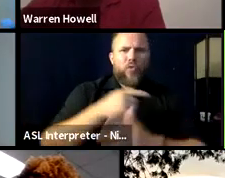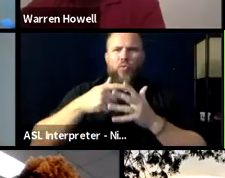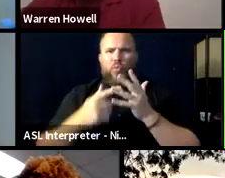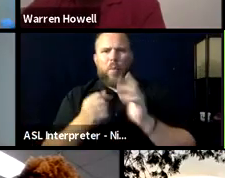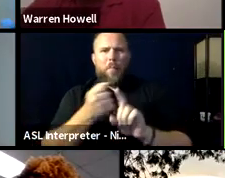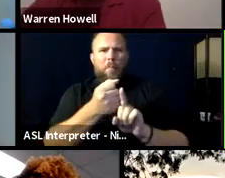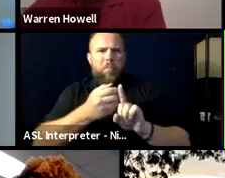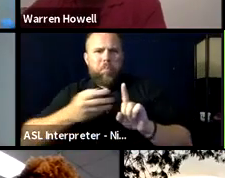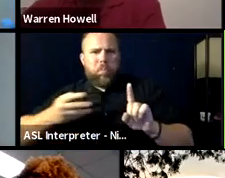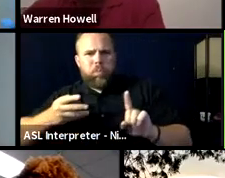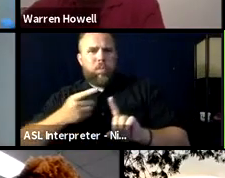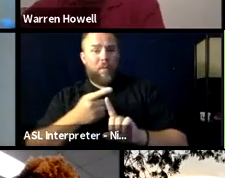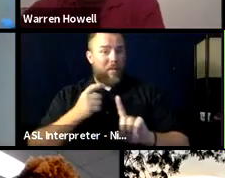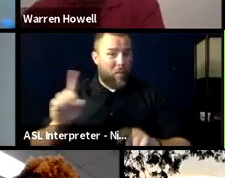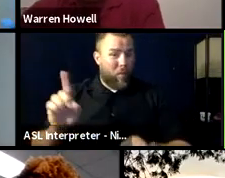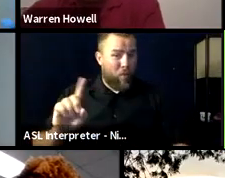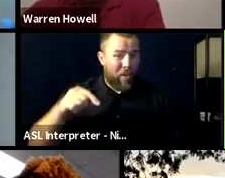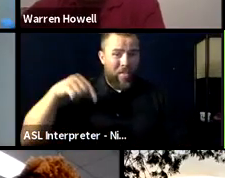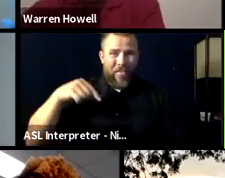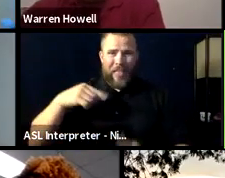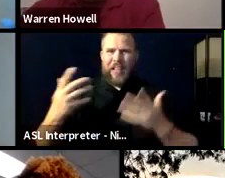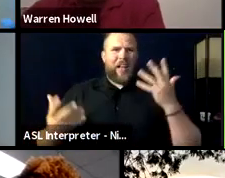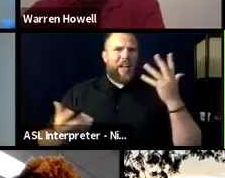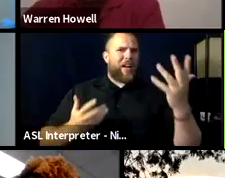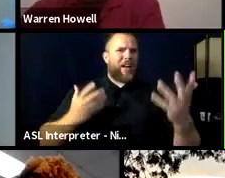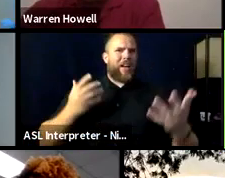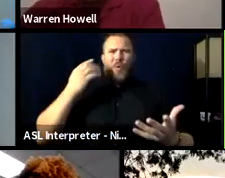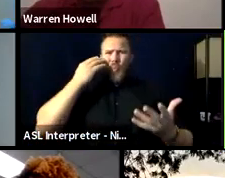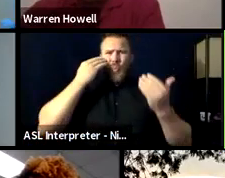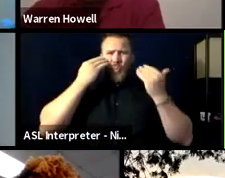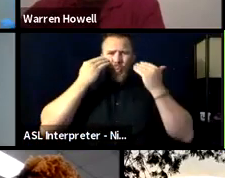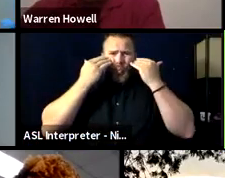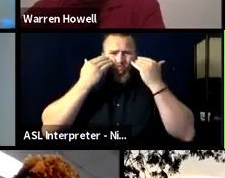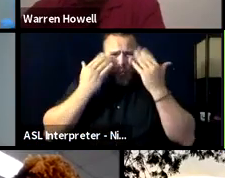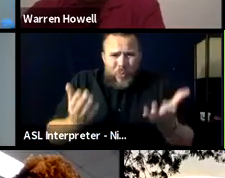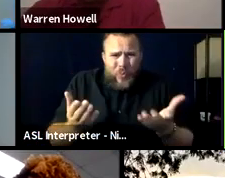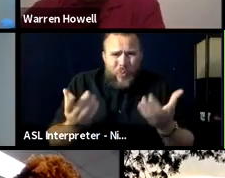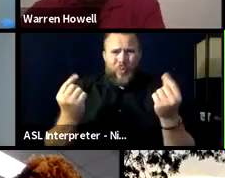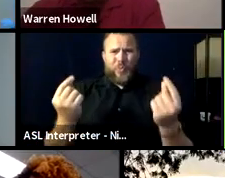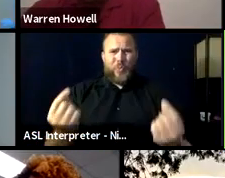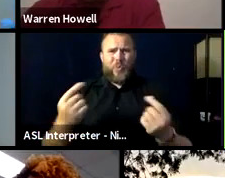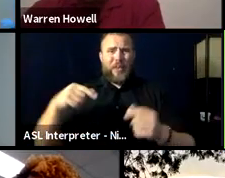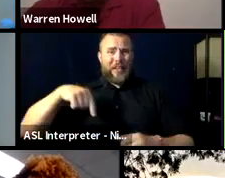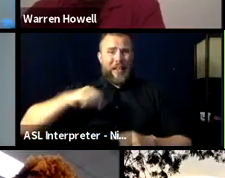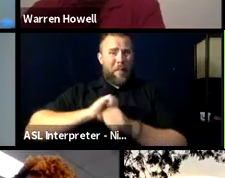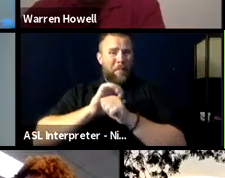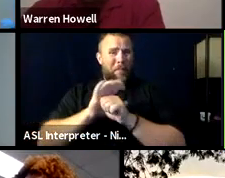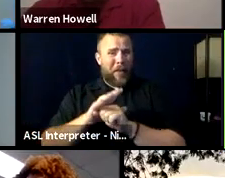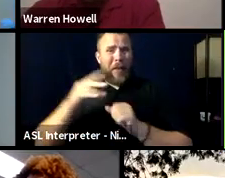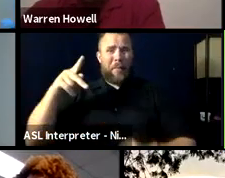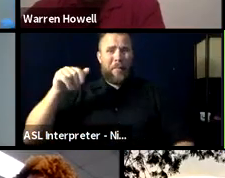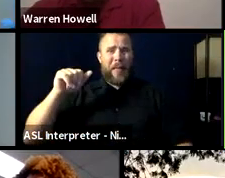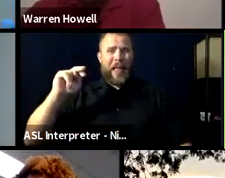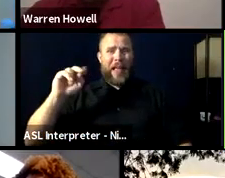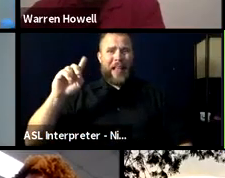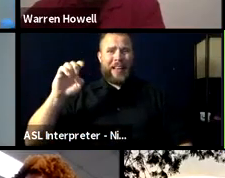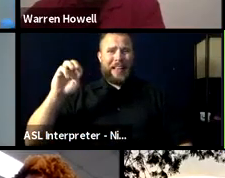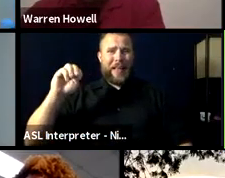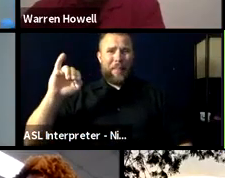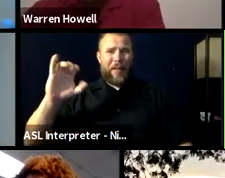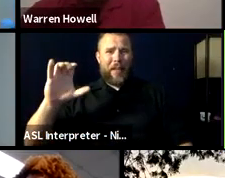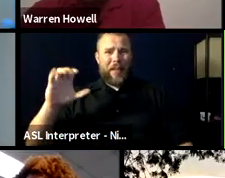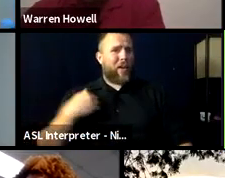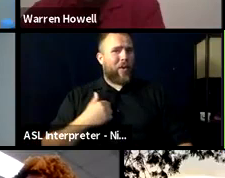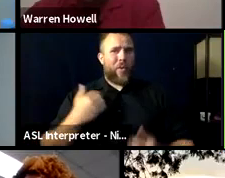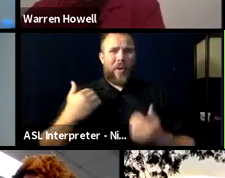this uncertainty. We are 6 months into a pandemic of a virus with over 160,000 US